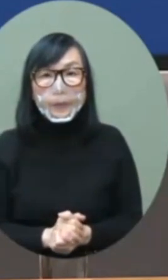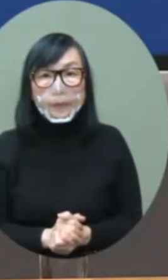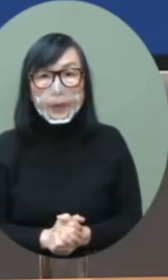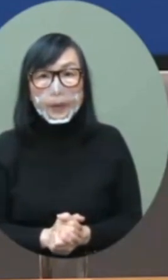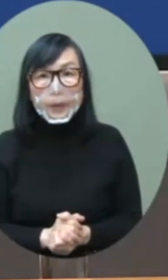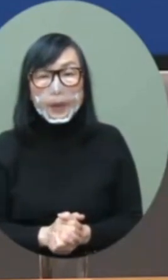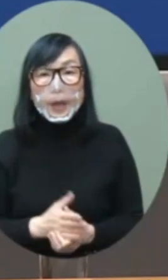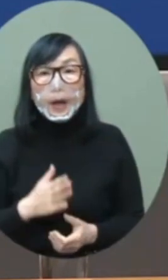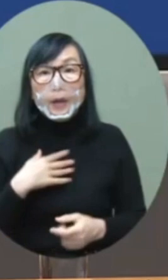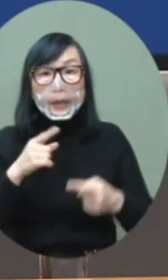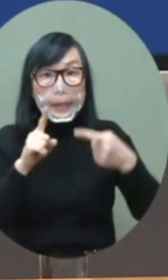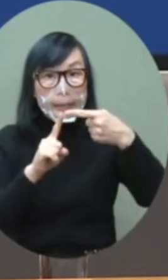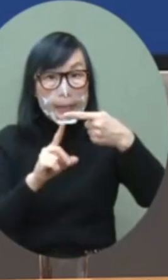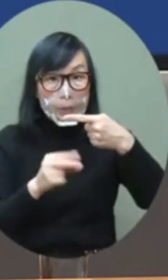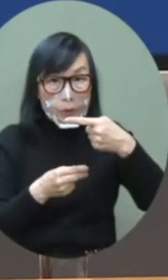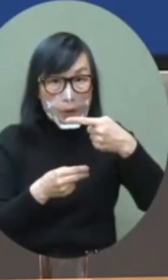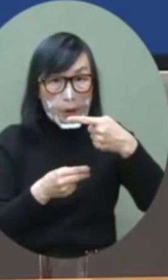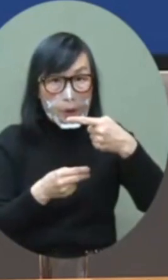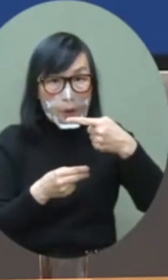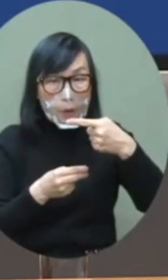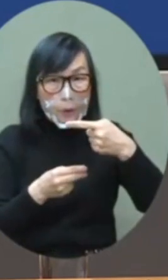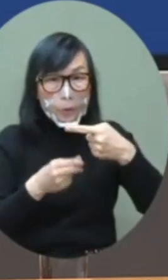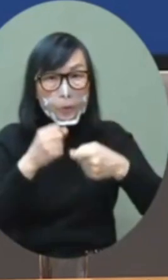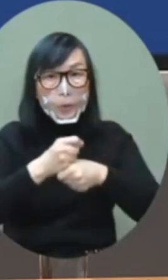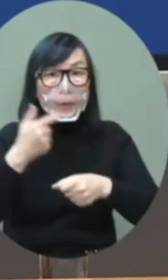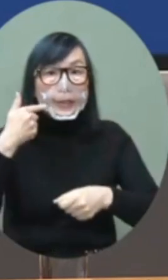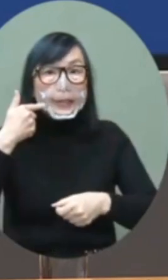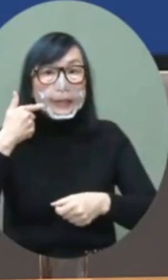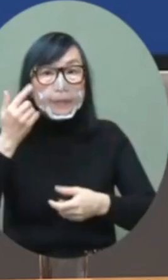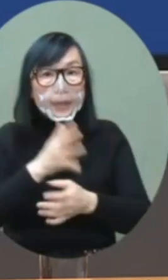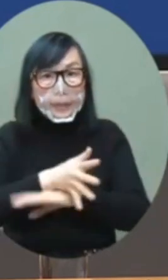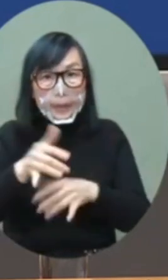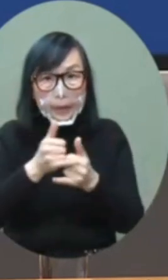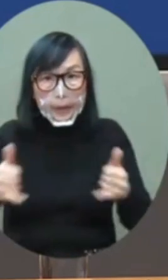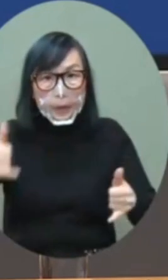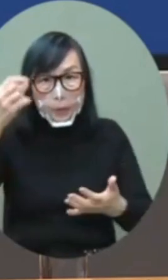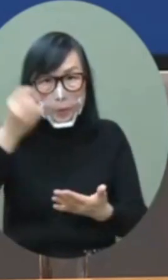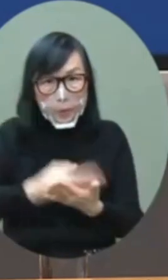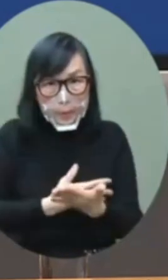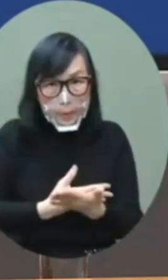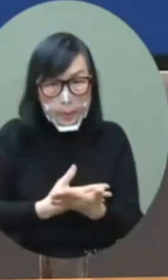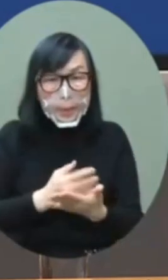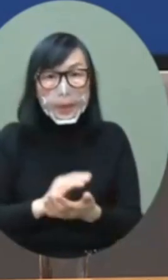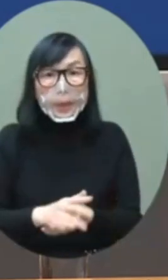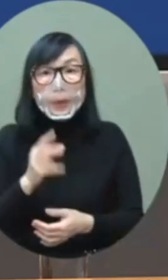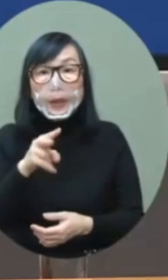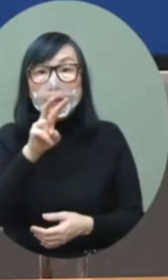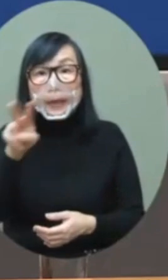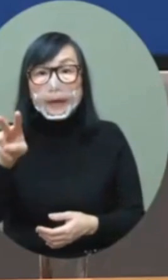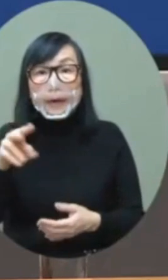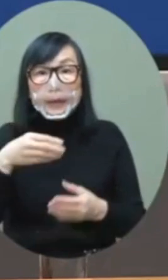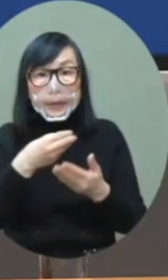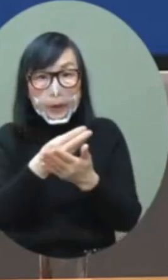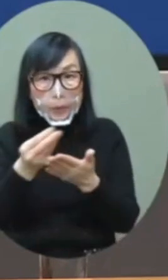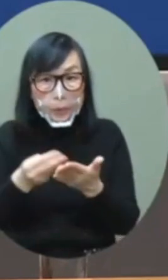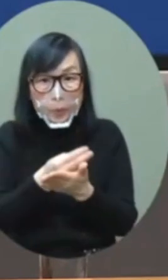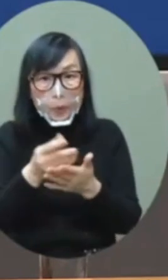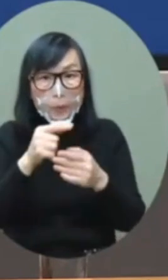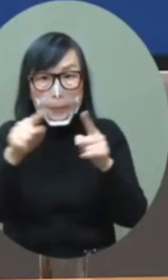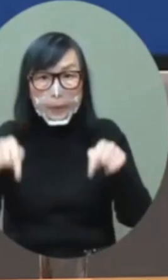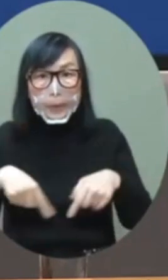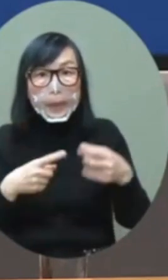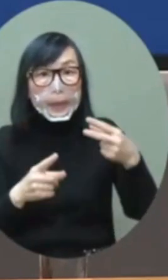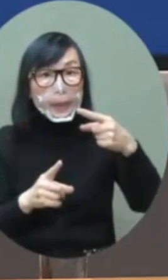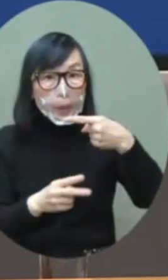January. And if you look at the chart, what happened in the 7th of January is only a sort of handful of